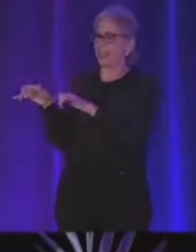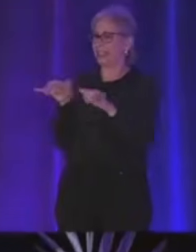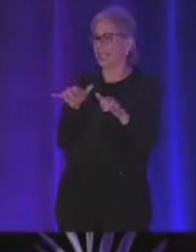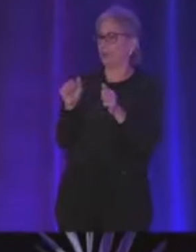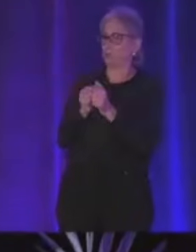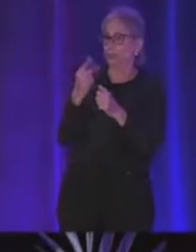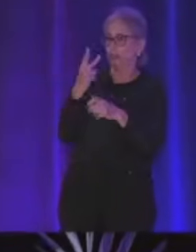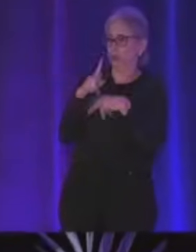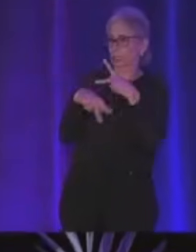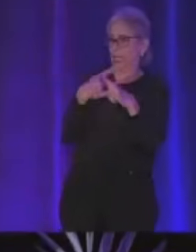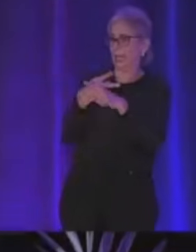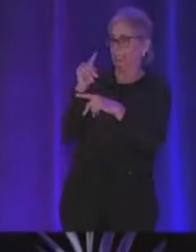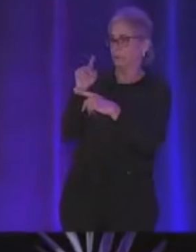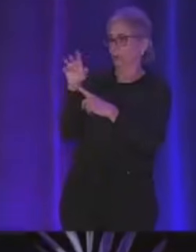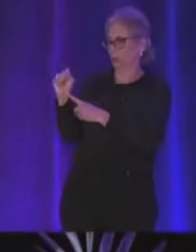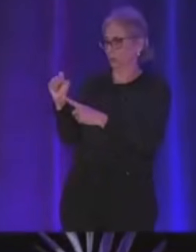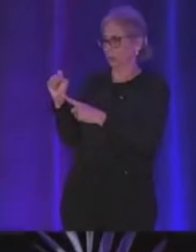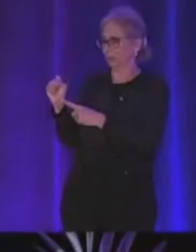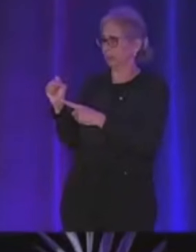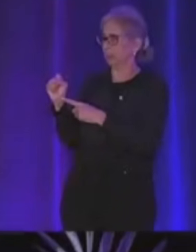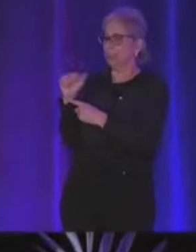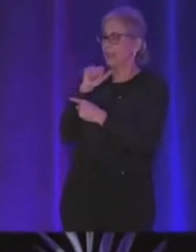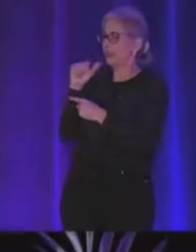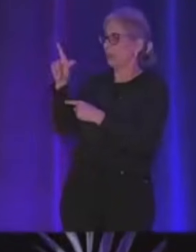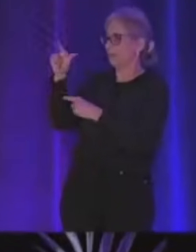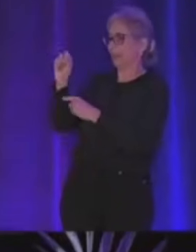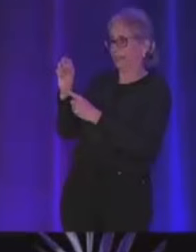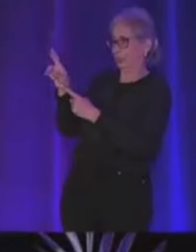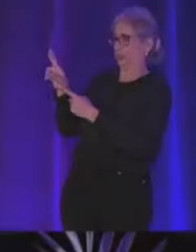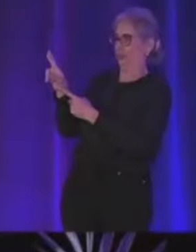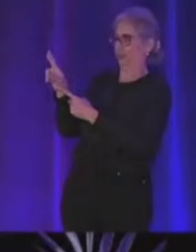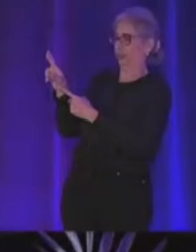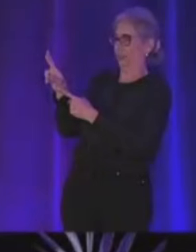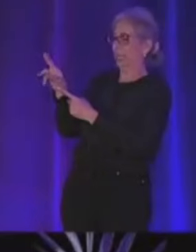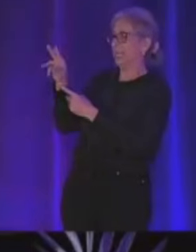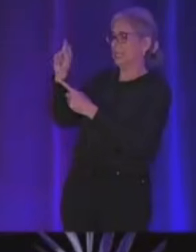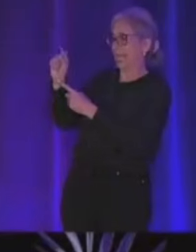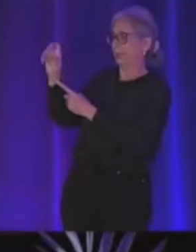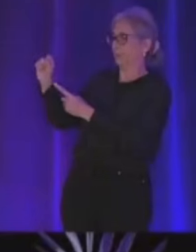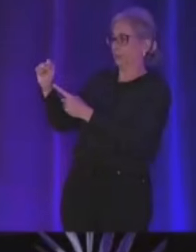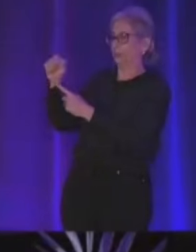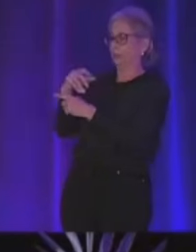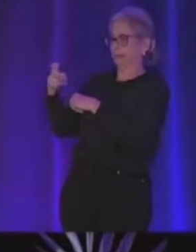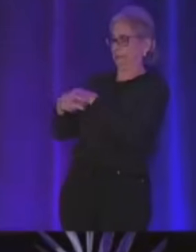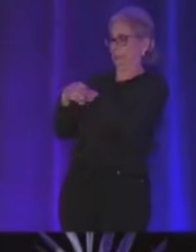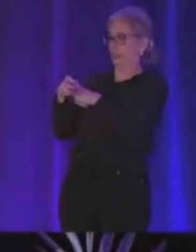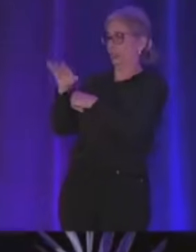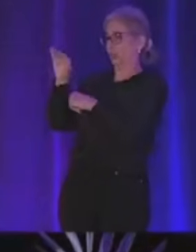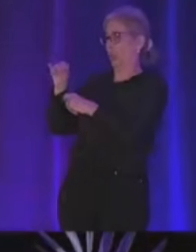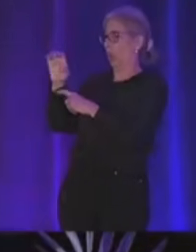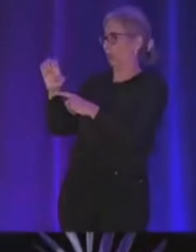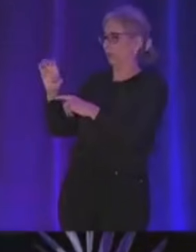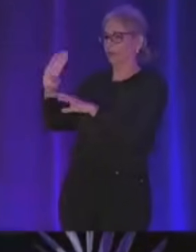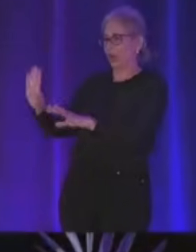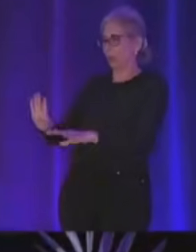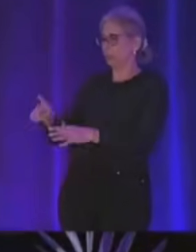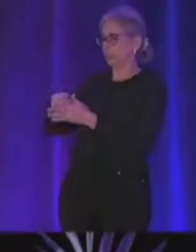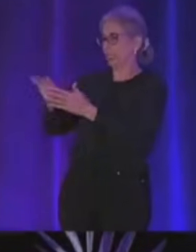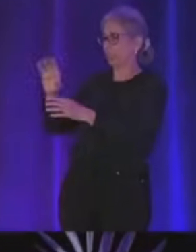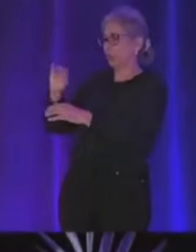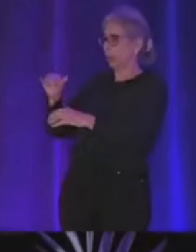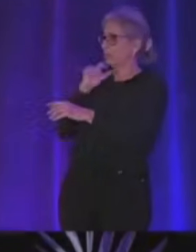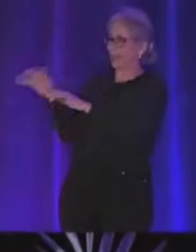types of tools. TypeScript is not a linter. Don't say that TypeScript is linting your code. Don't say that ESLint is type checking your code. They're not the